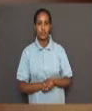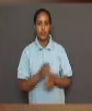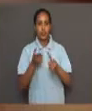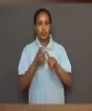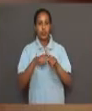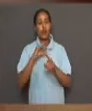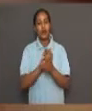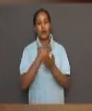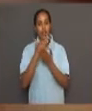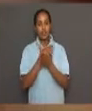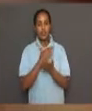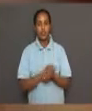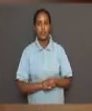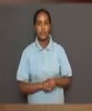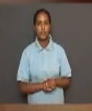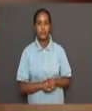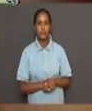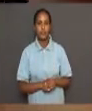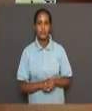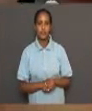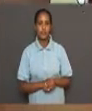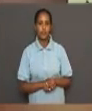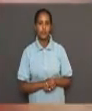Let's get back to our lesson.